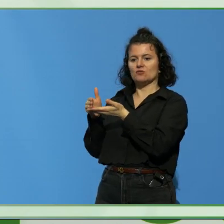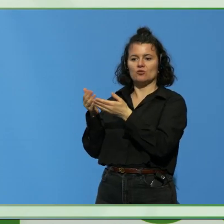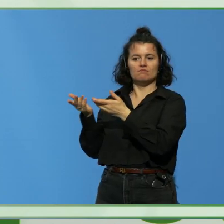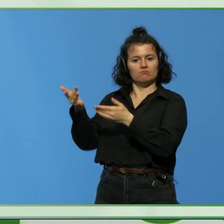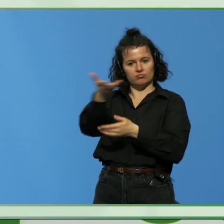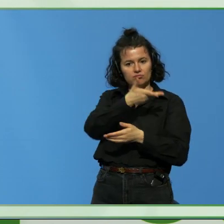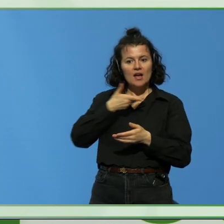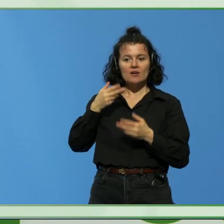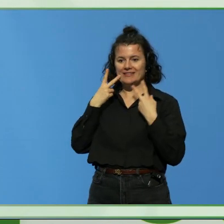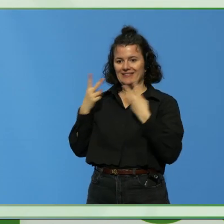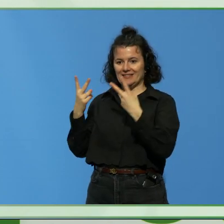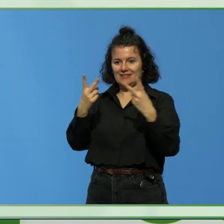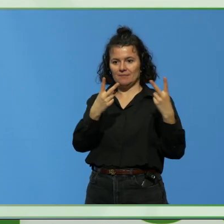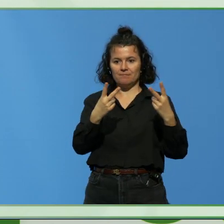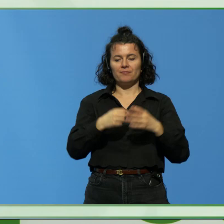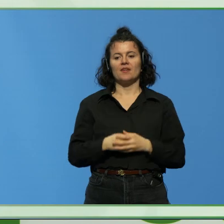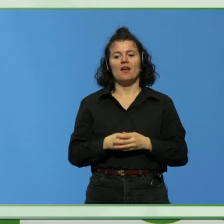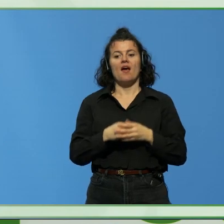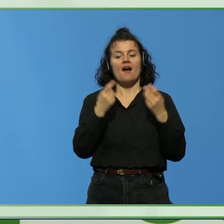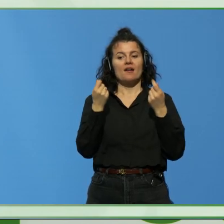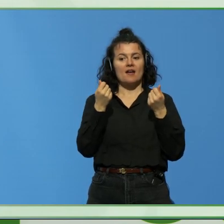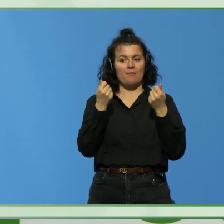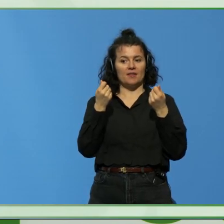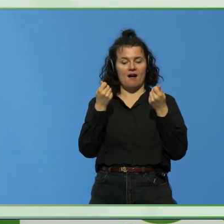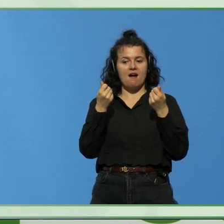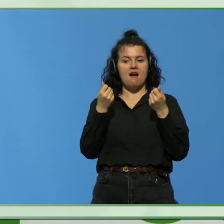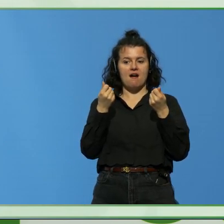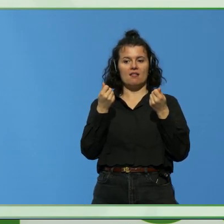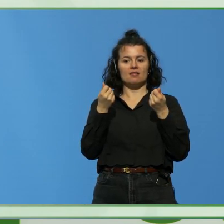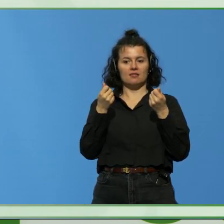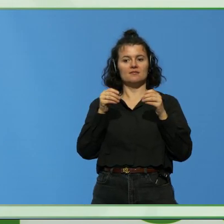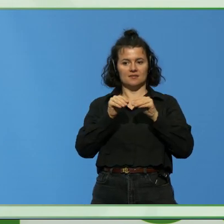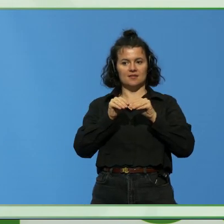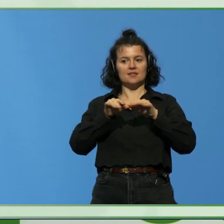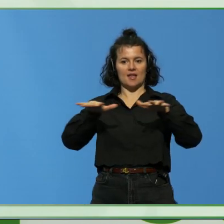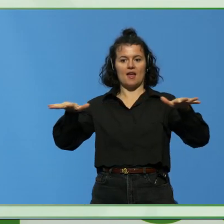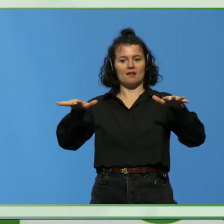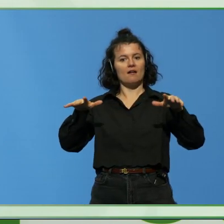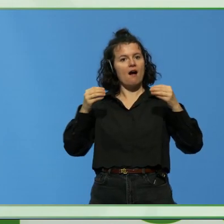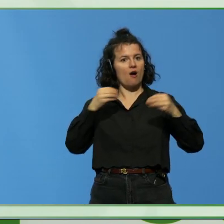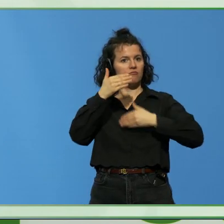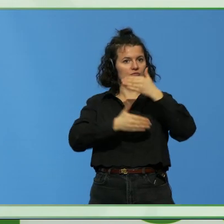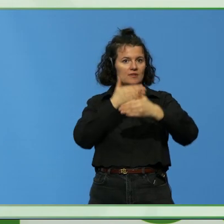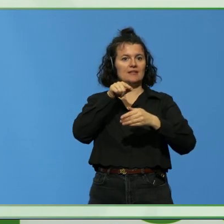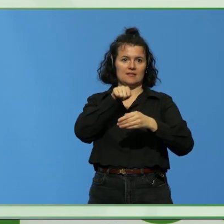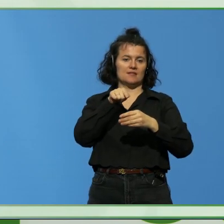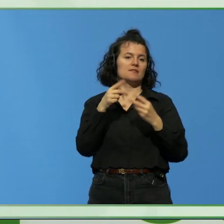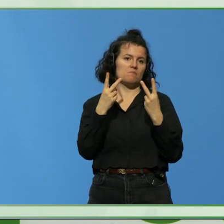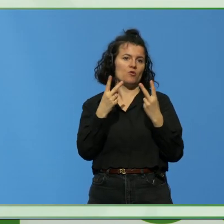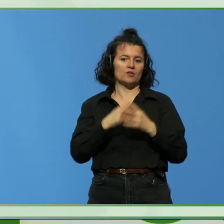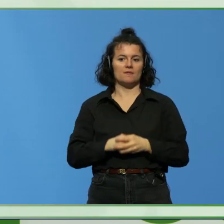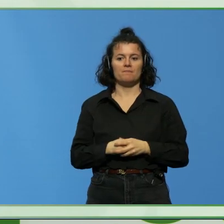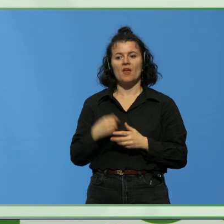scale, and execution matters most. Now, how do I do this? I do this through this group called